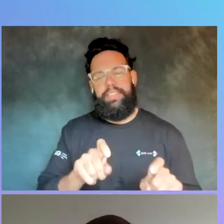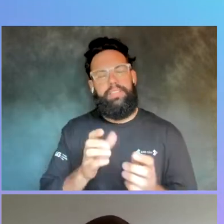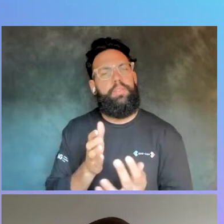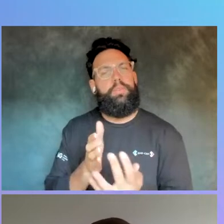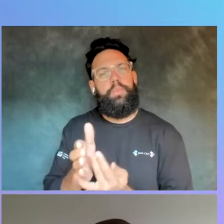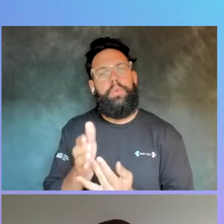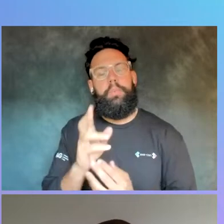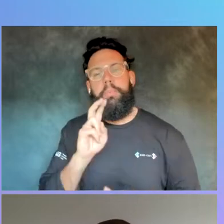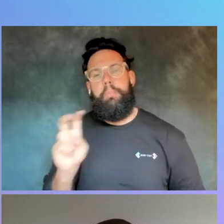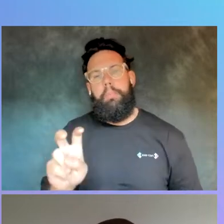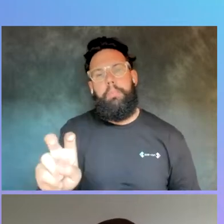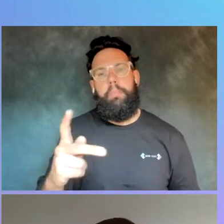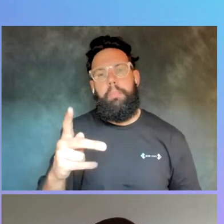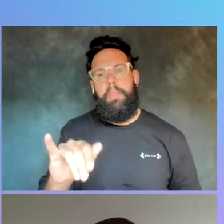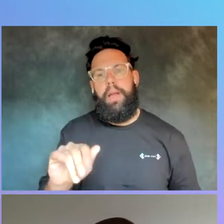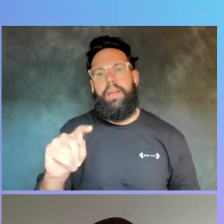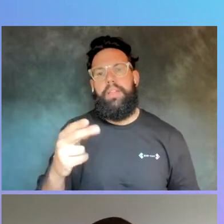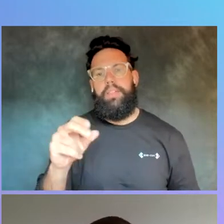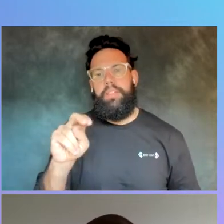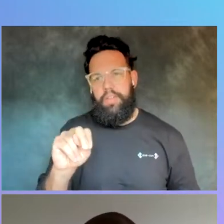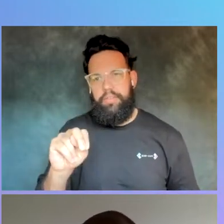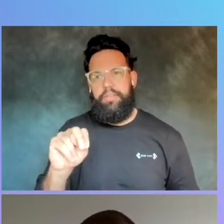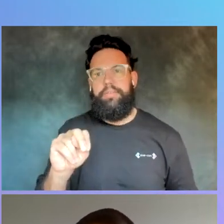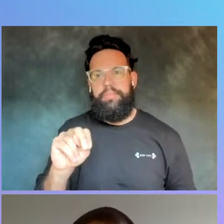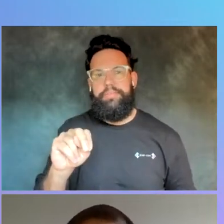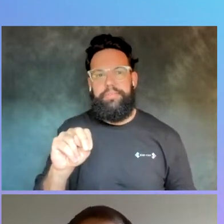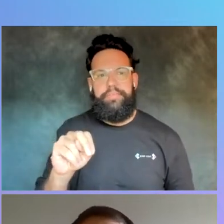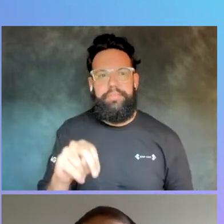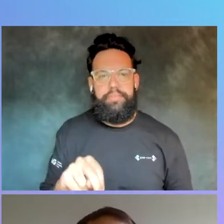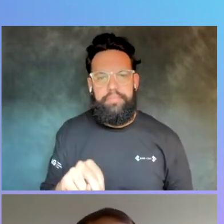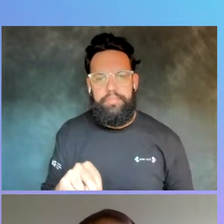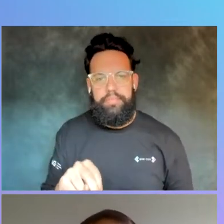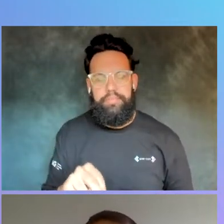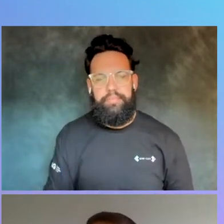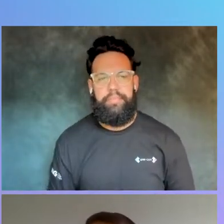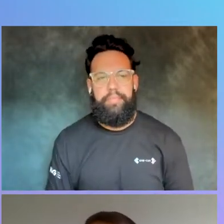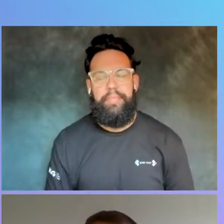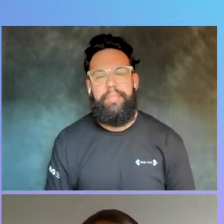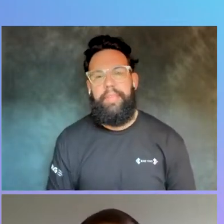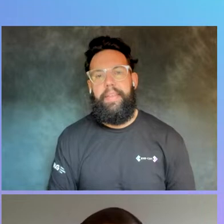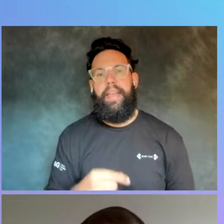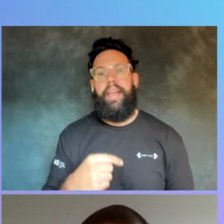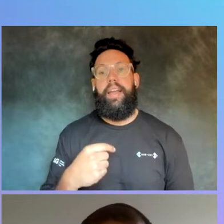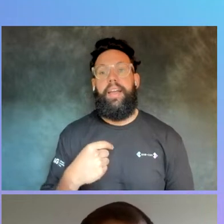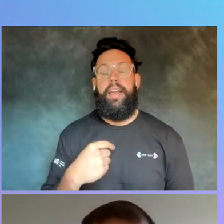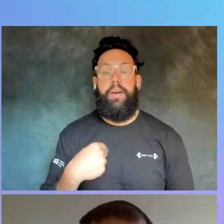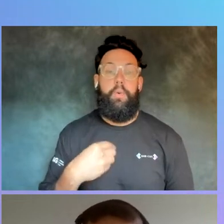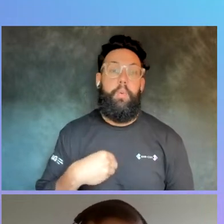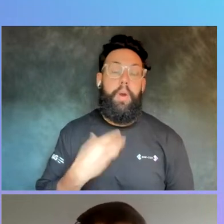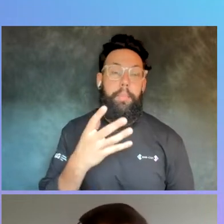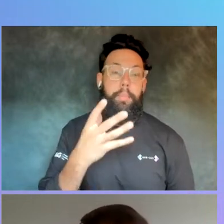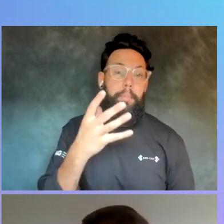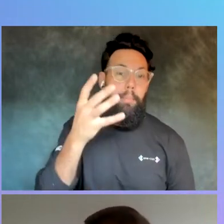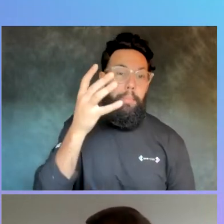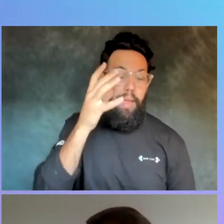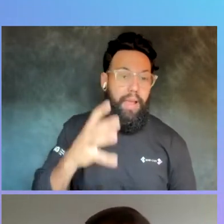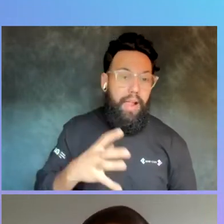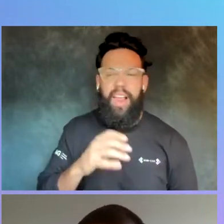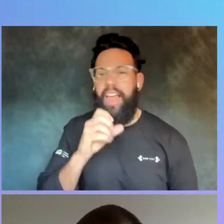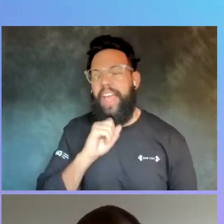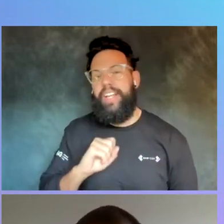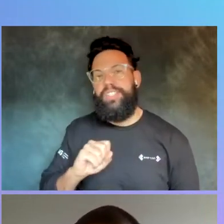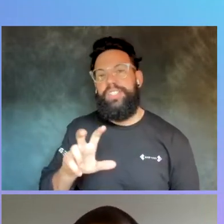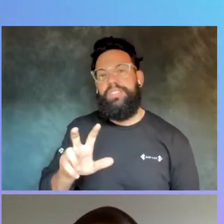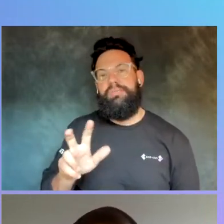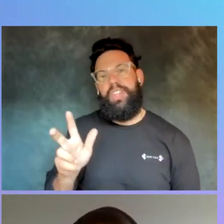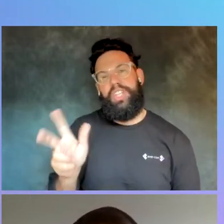I'm a white male in, sorry for that slide. I'm a white male in early 30s with short